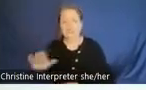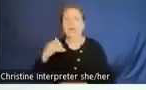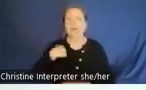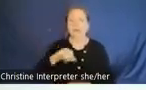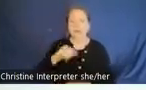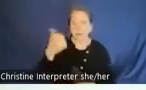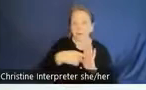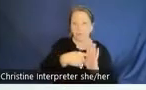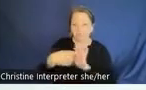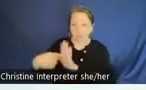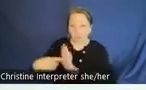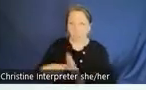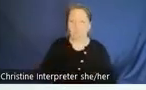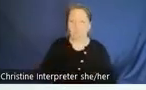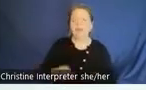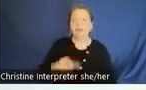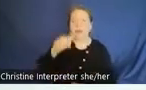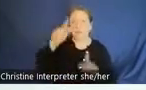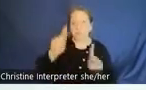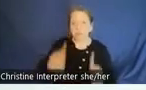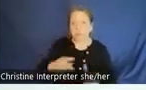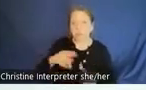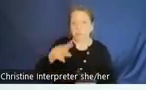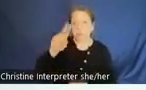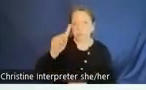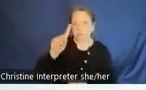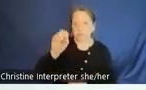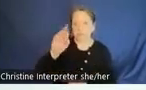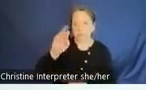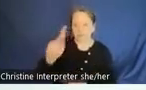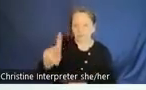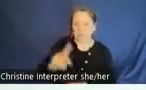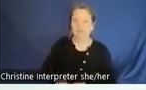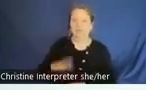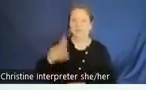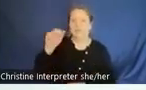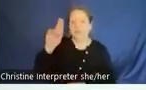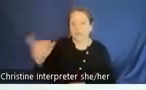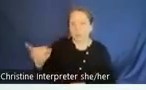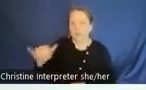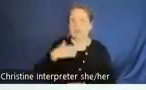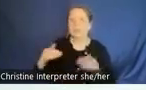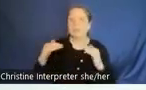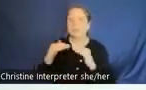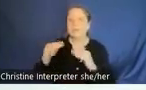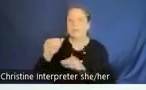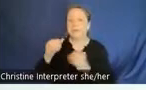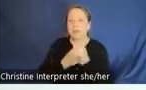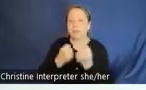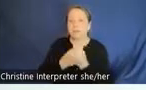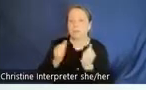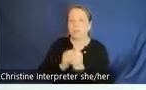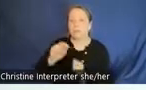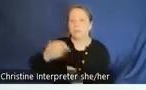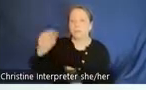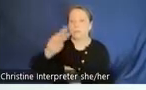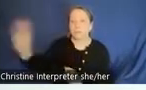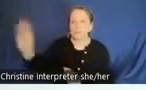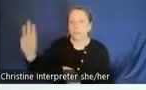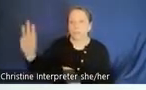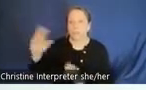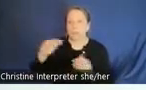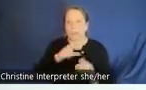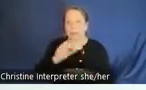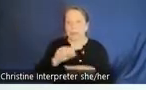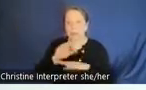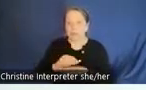Malbroux, Randy Lazat, peer advocate with Northwest Counseling Support Services, Val